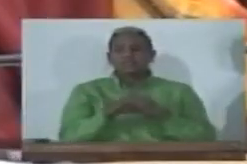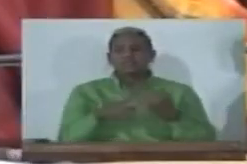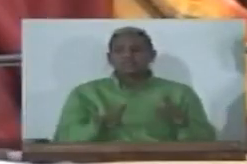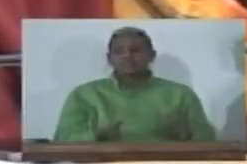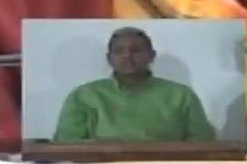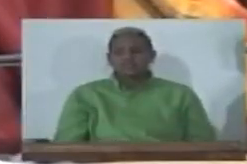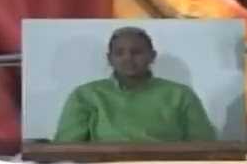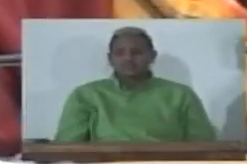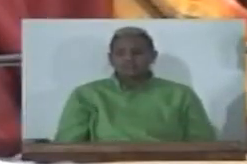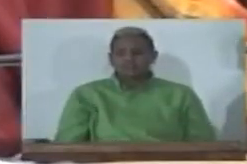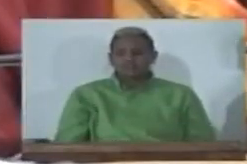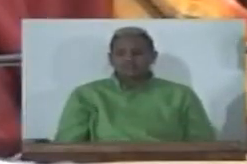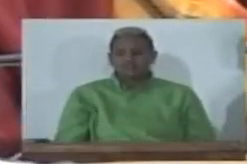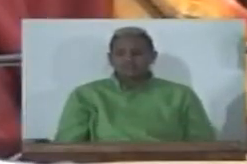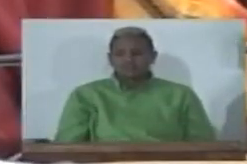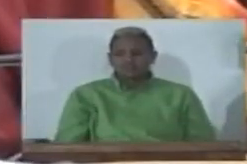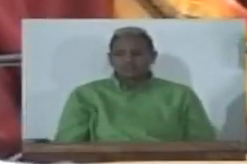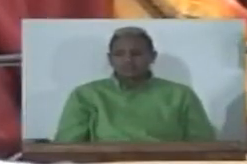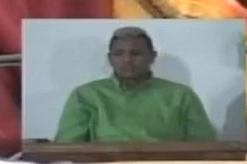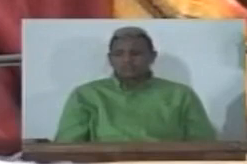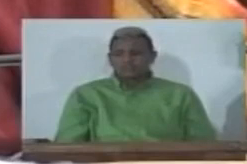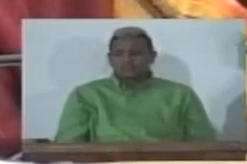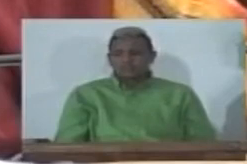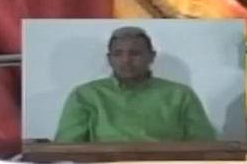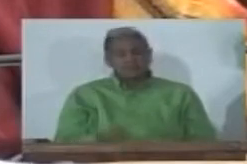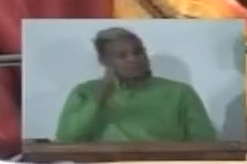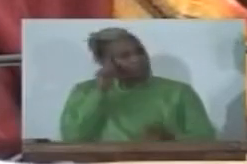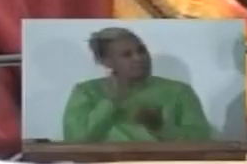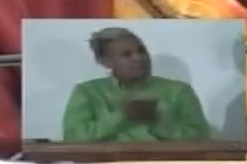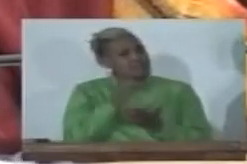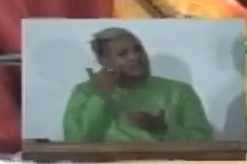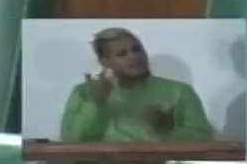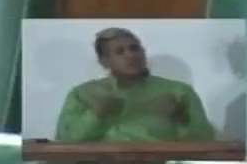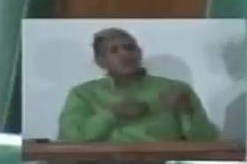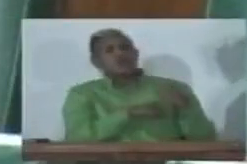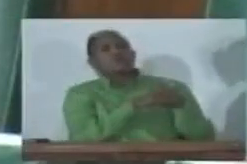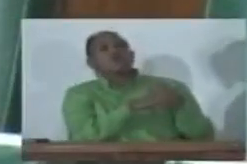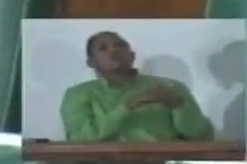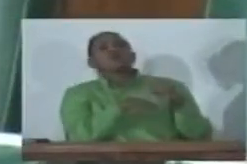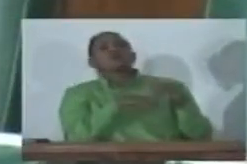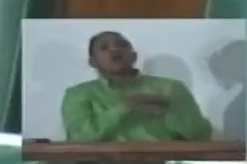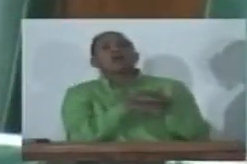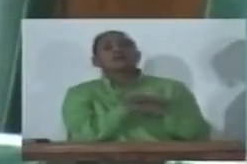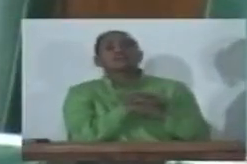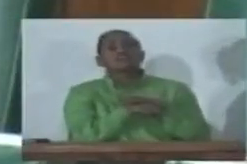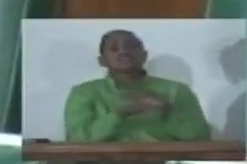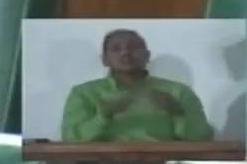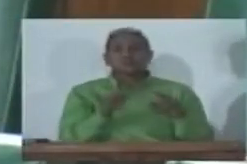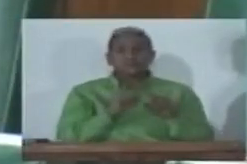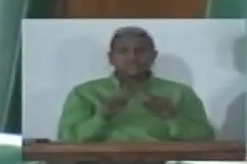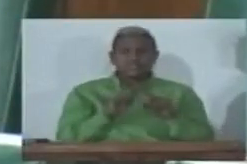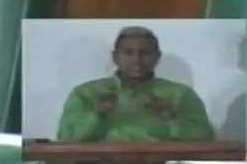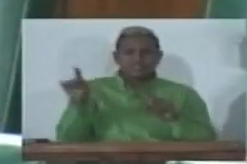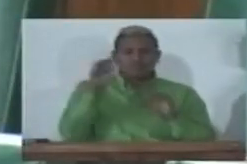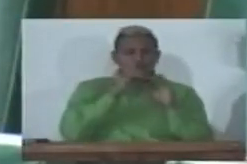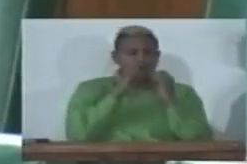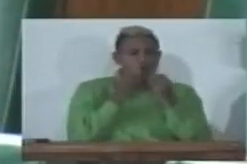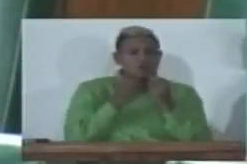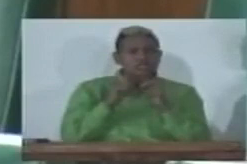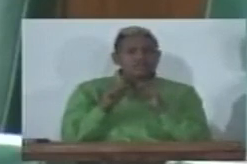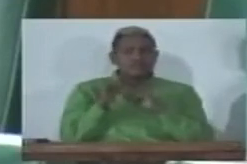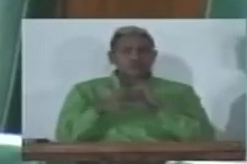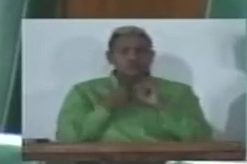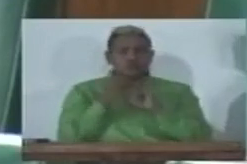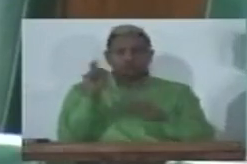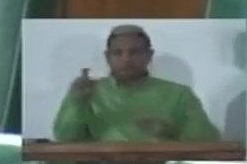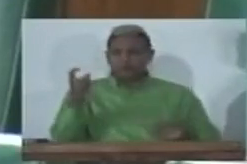I believe that if we are promoting accessibility to organizations, institutions,